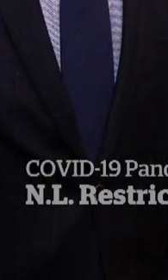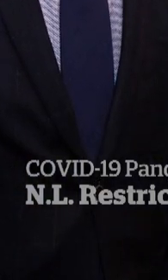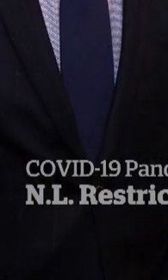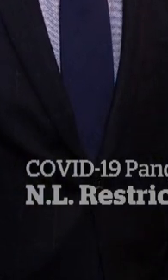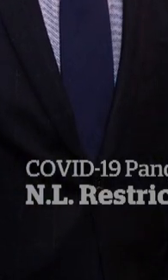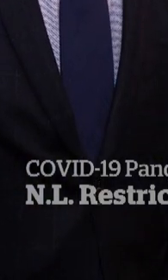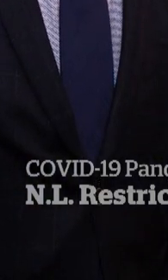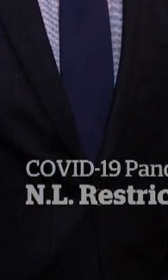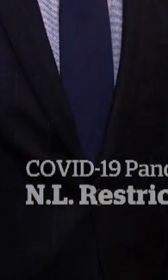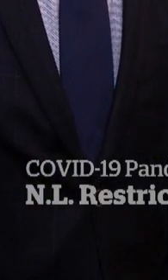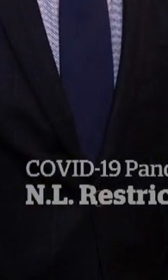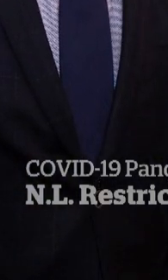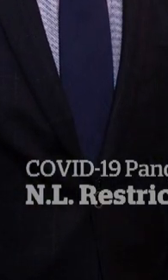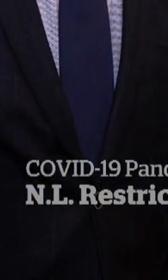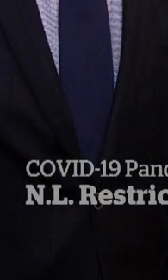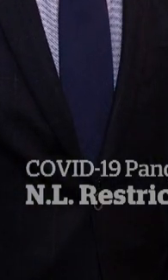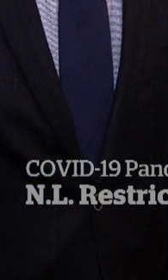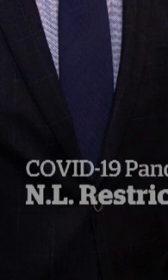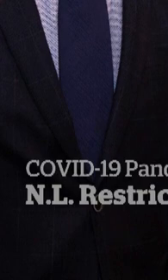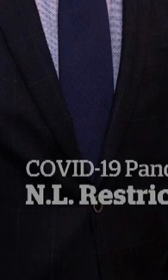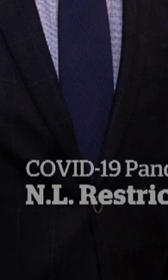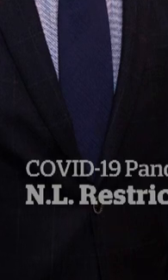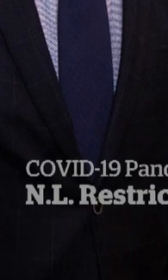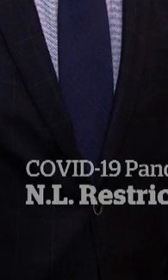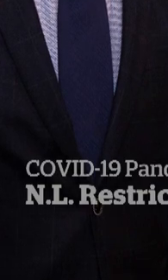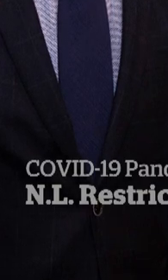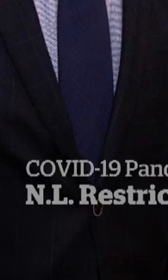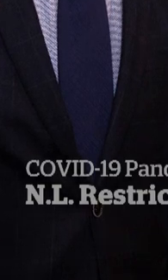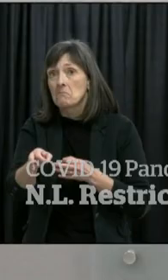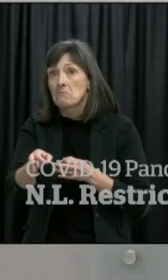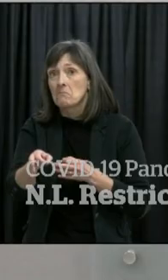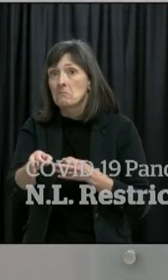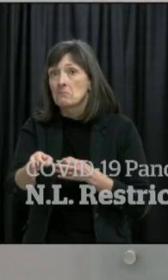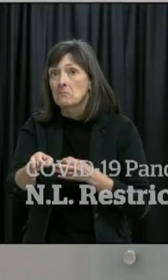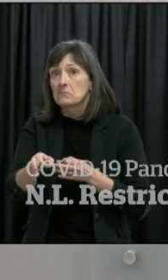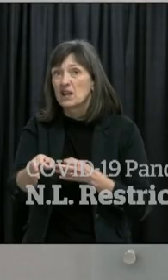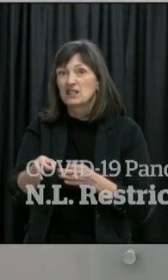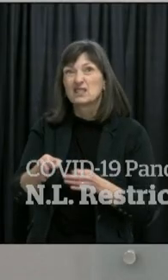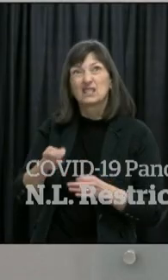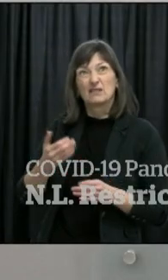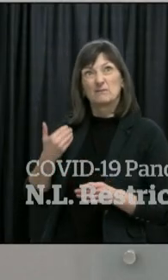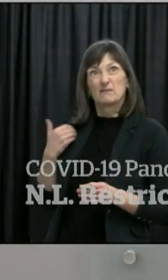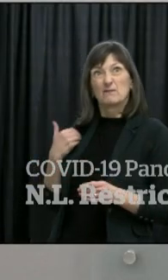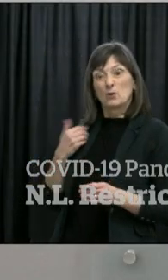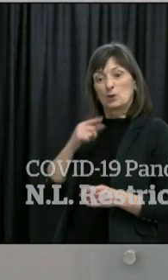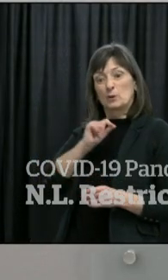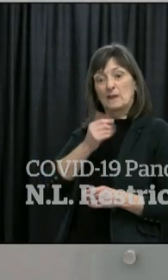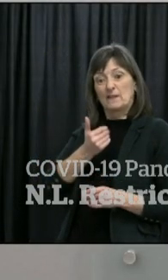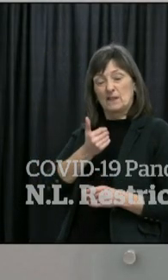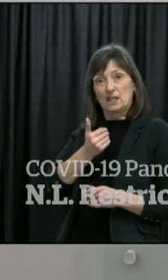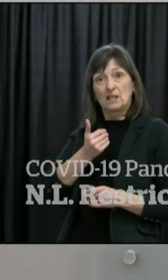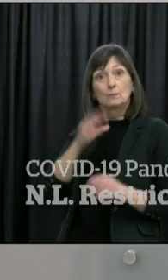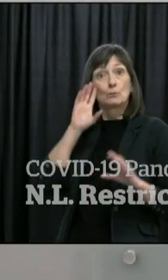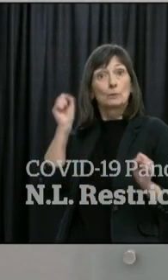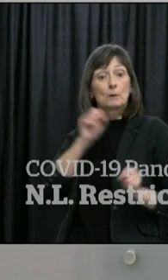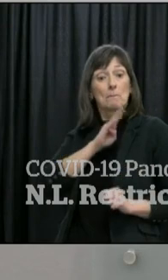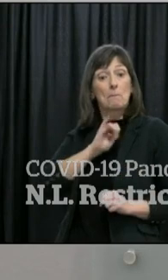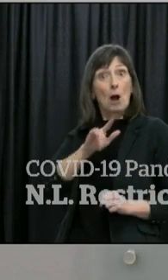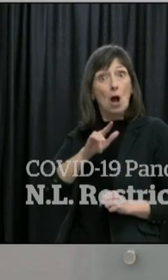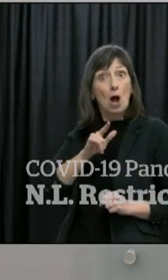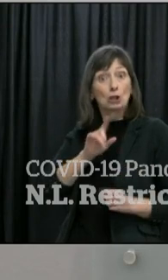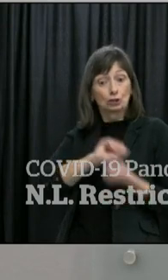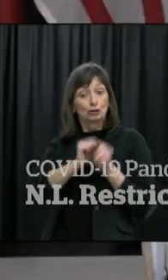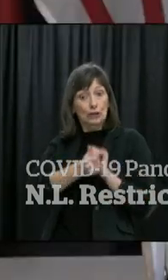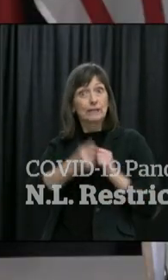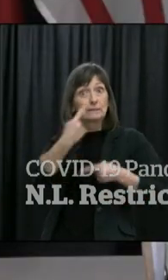Premier and the Chief Electoral Officer to find a way to delay Election Day." The Liberal leader is defending the call. Look, we made